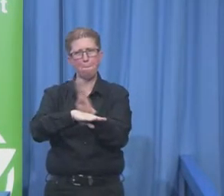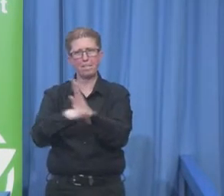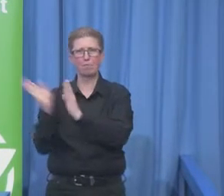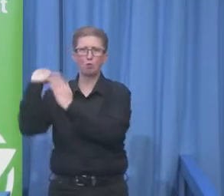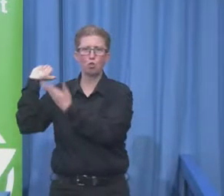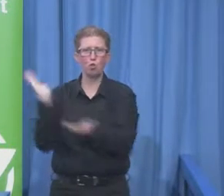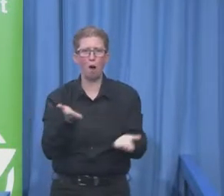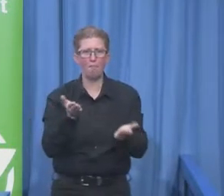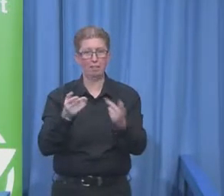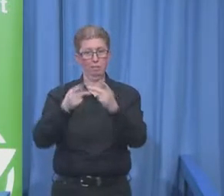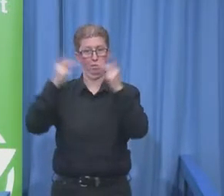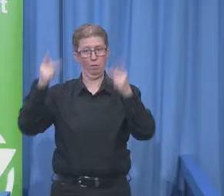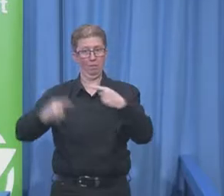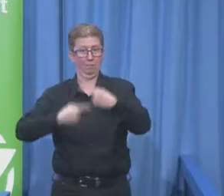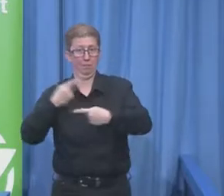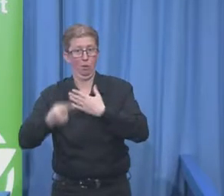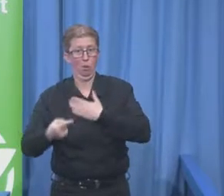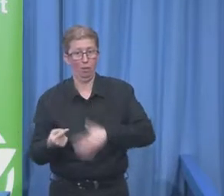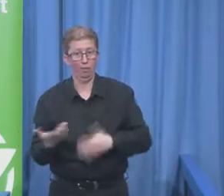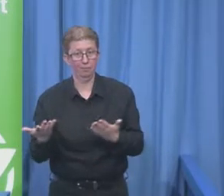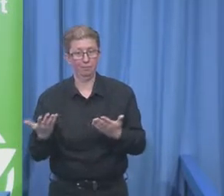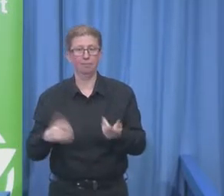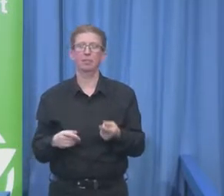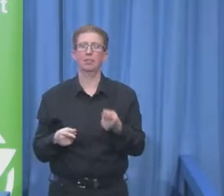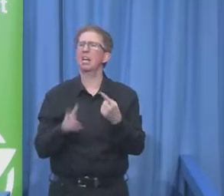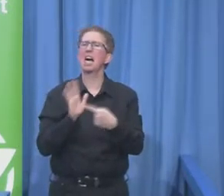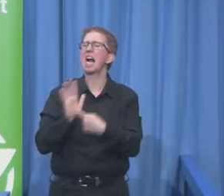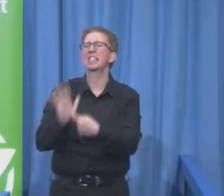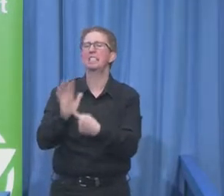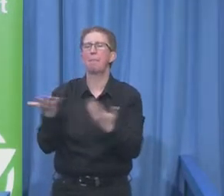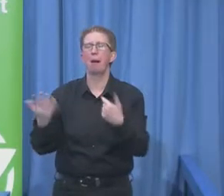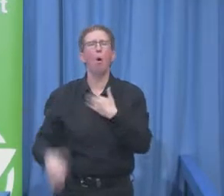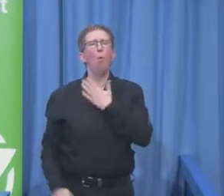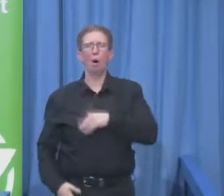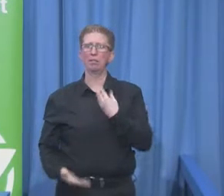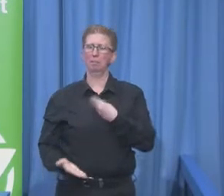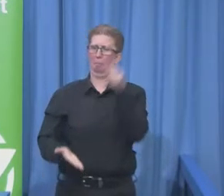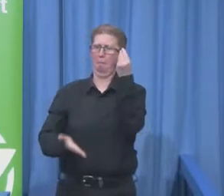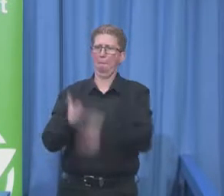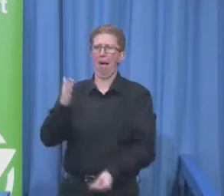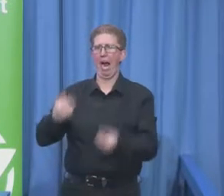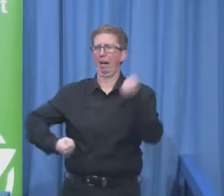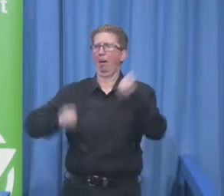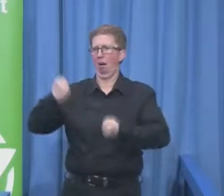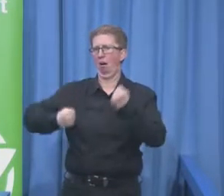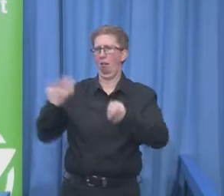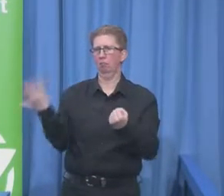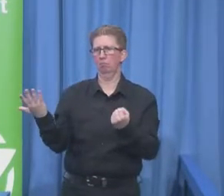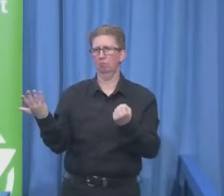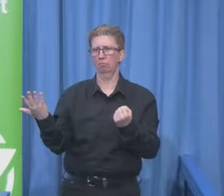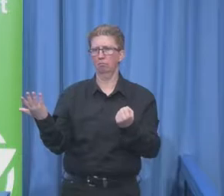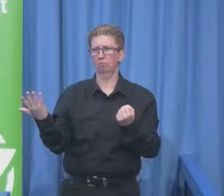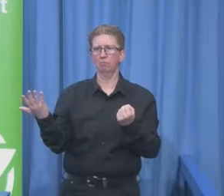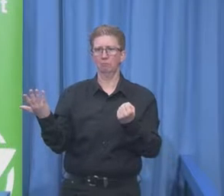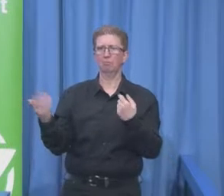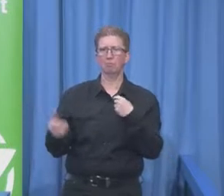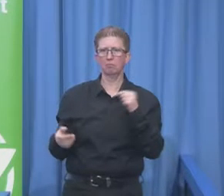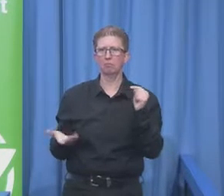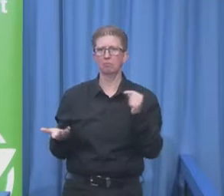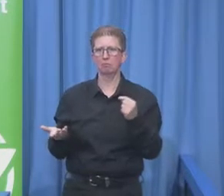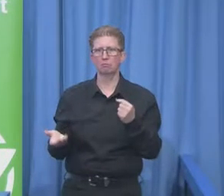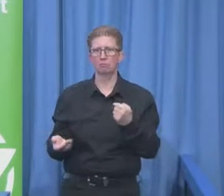picture. So the car market and the car factory are connected by a showroom where you buy a